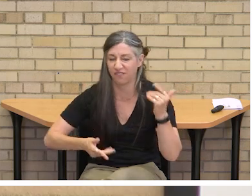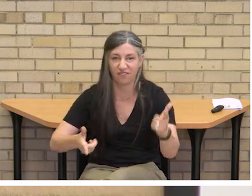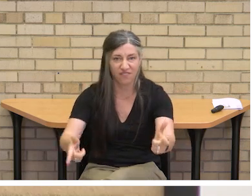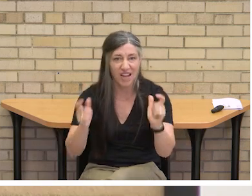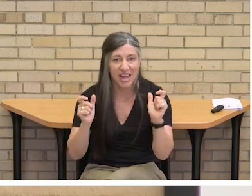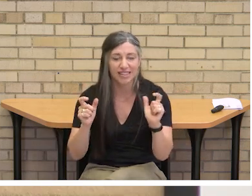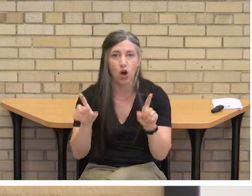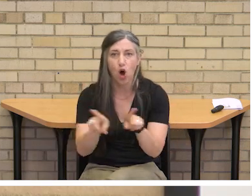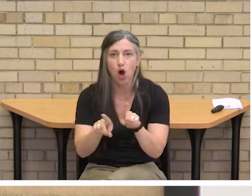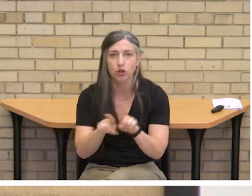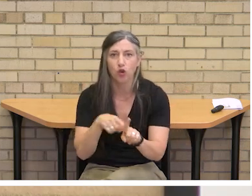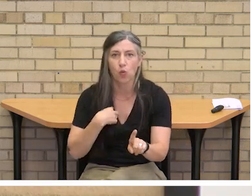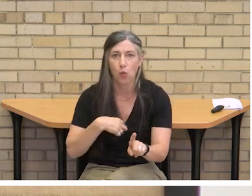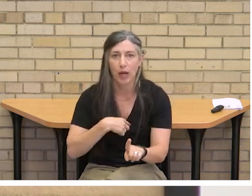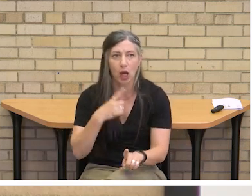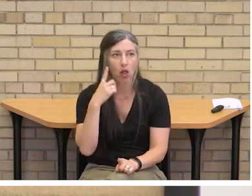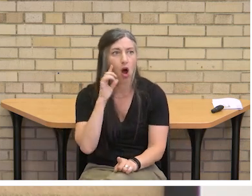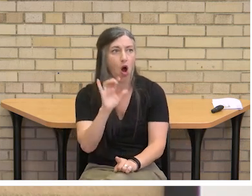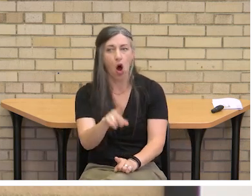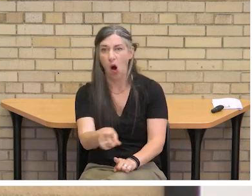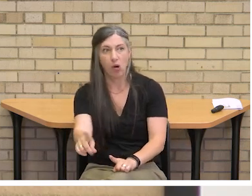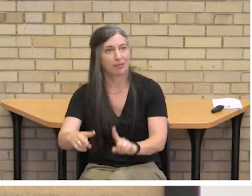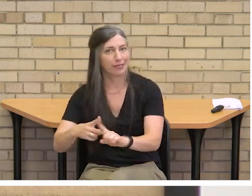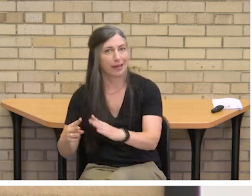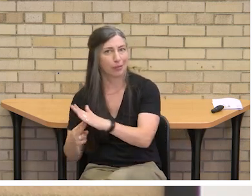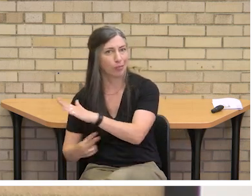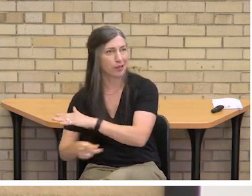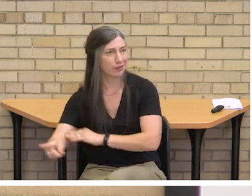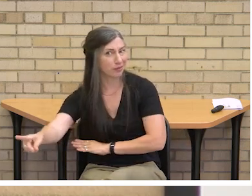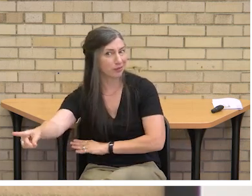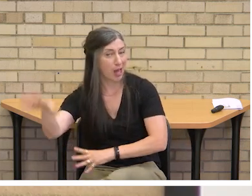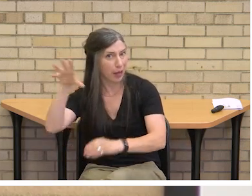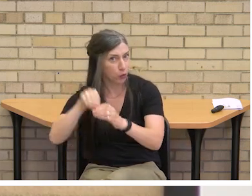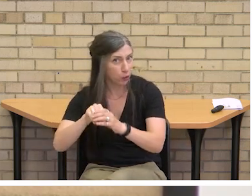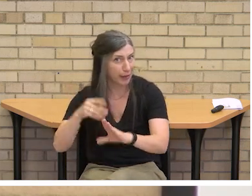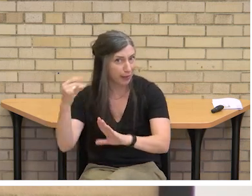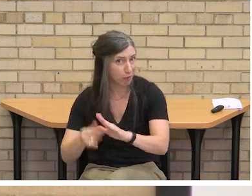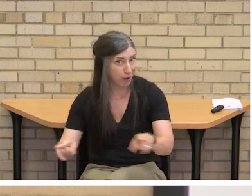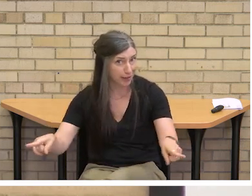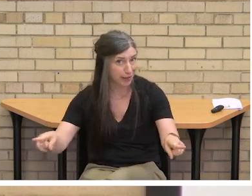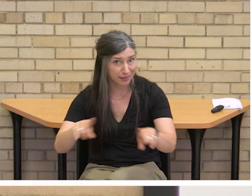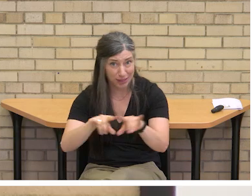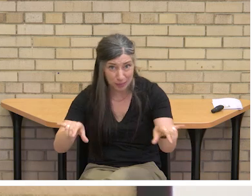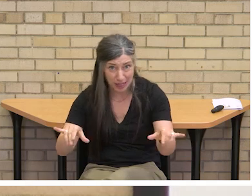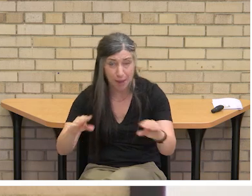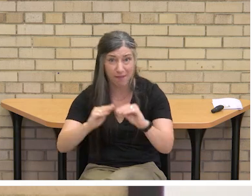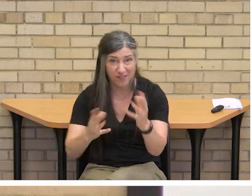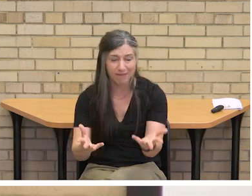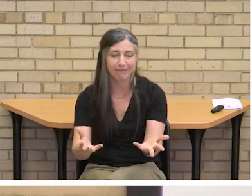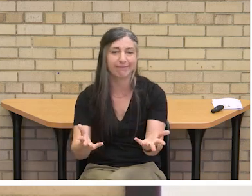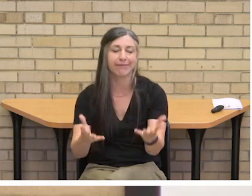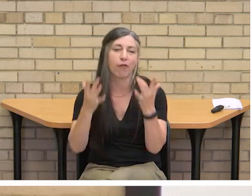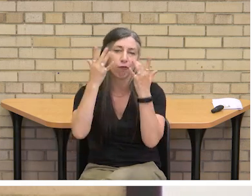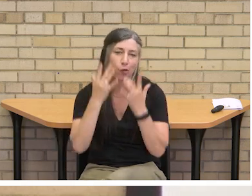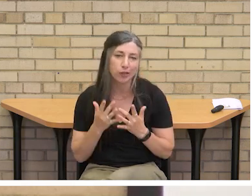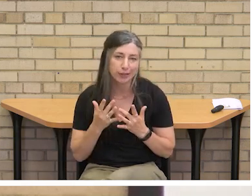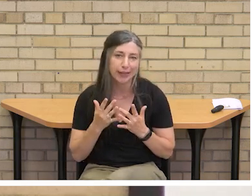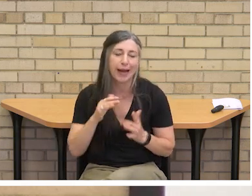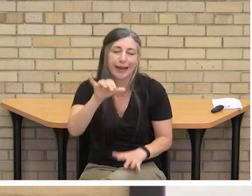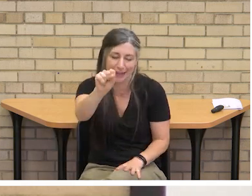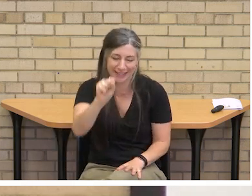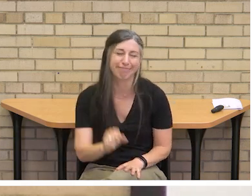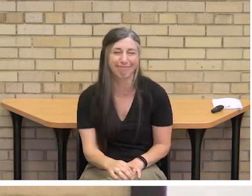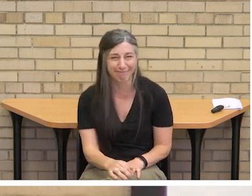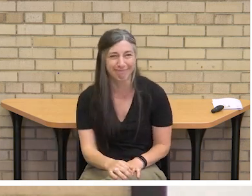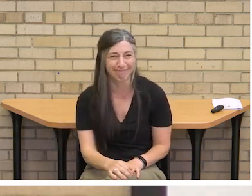also said, hey, by the way, we have the second bridge here. Can we include this in the project? And fortunately, the answer was